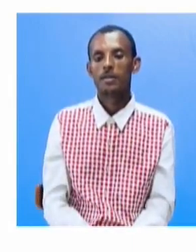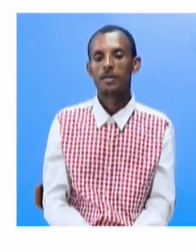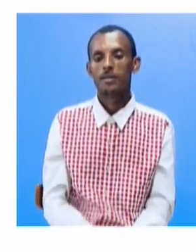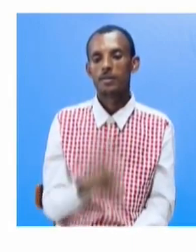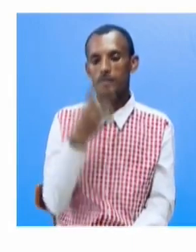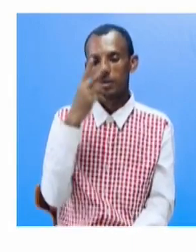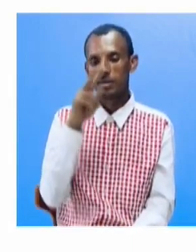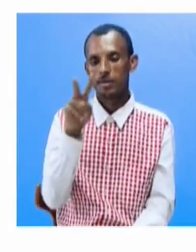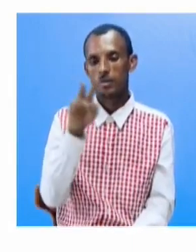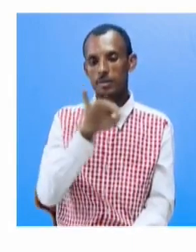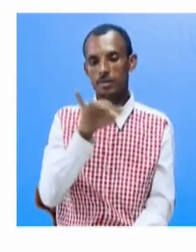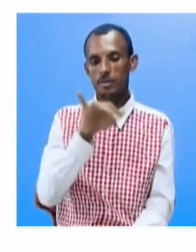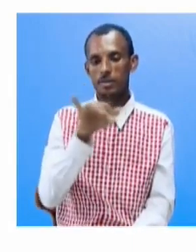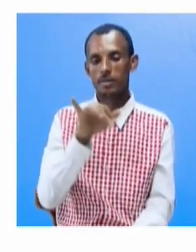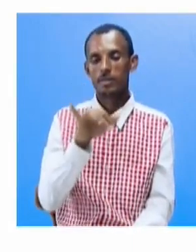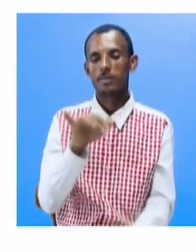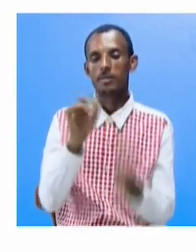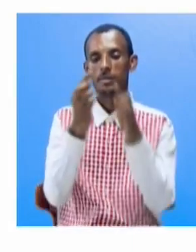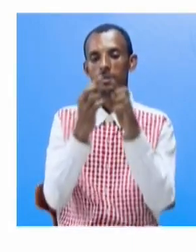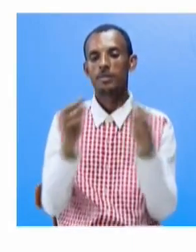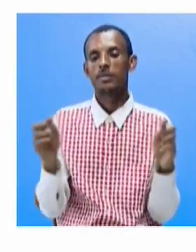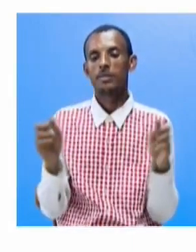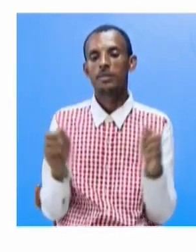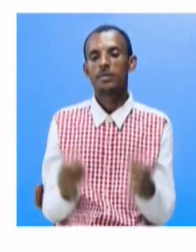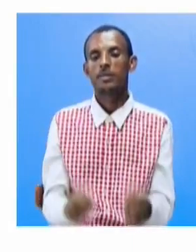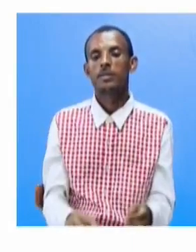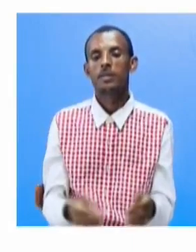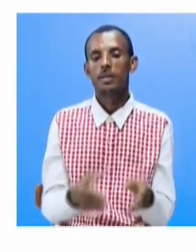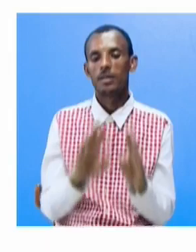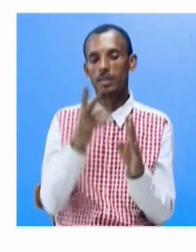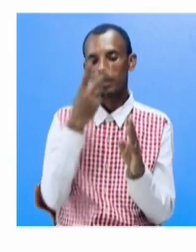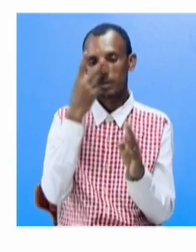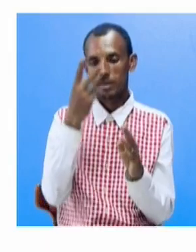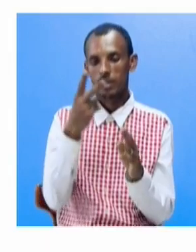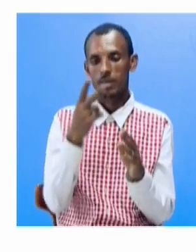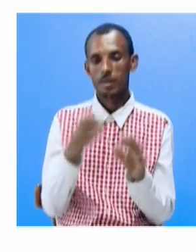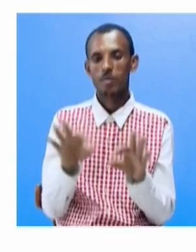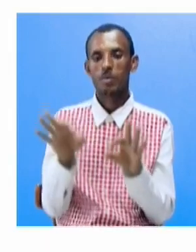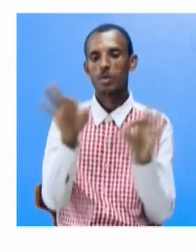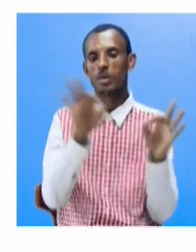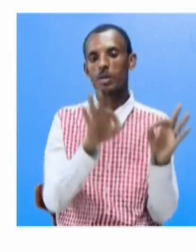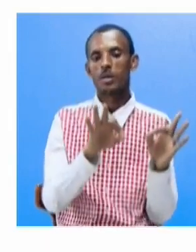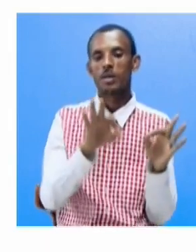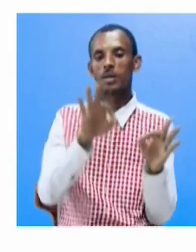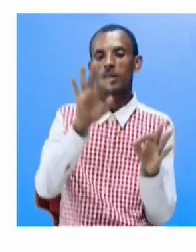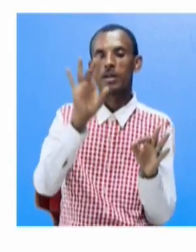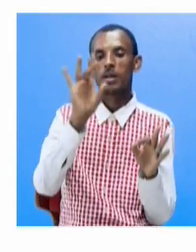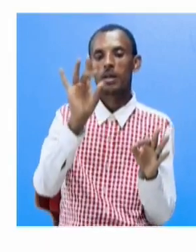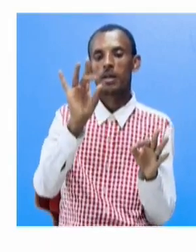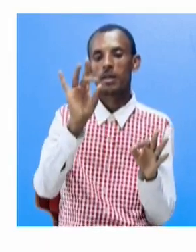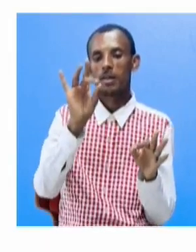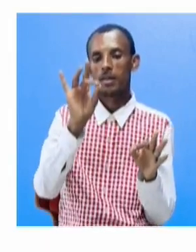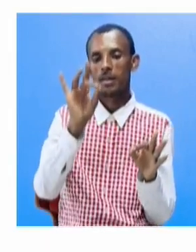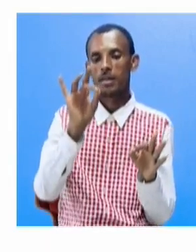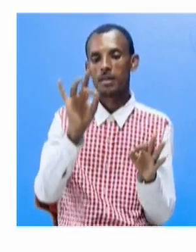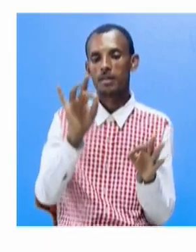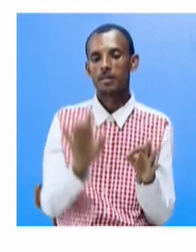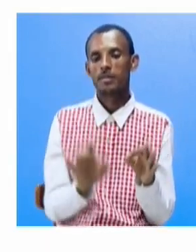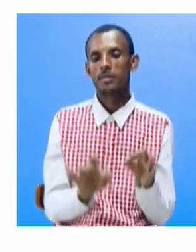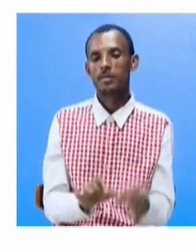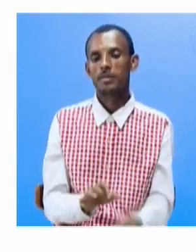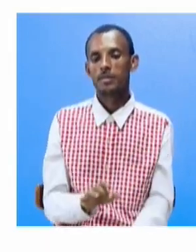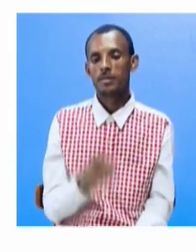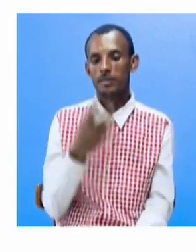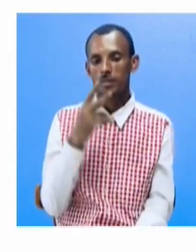Let's take piece 1 to be this form. And let's just put piece 8 upward in this form.